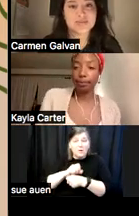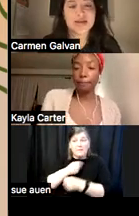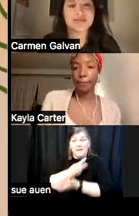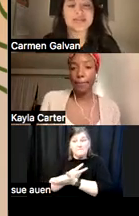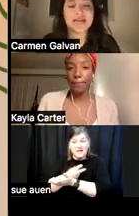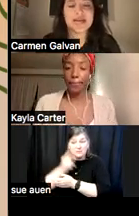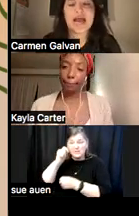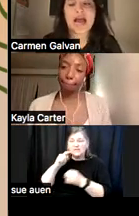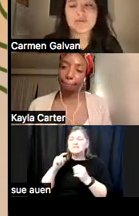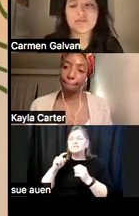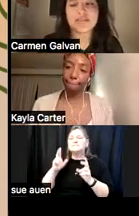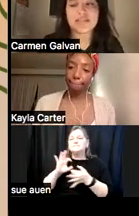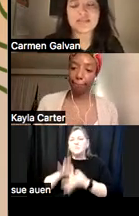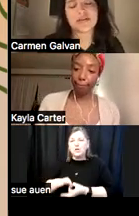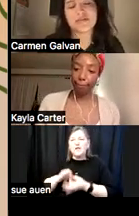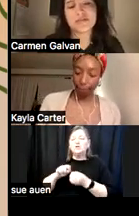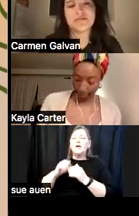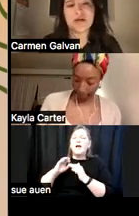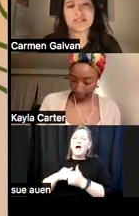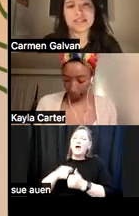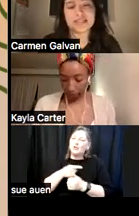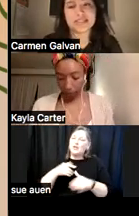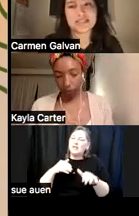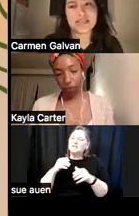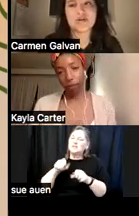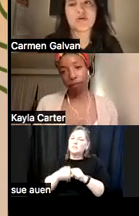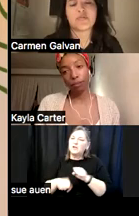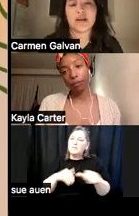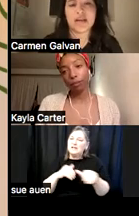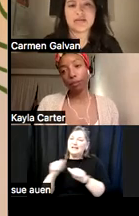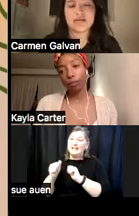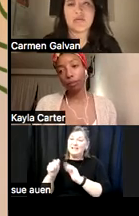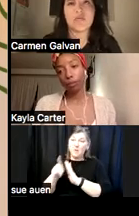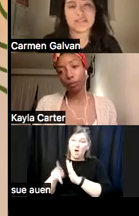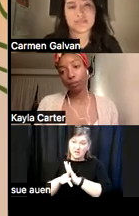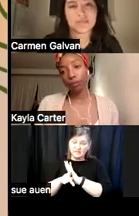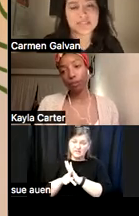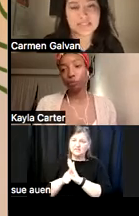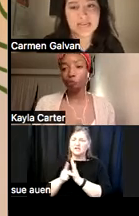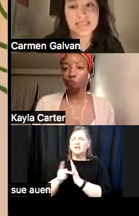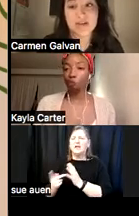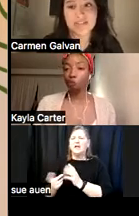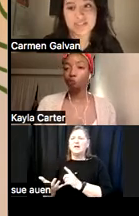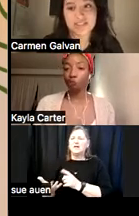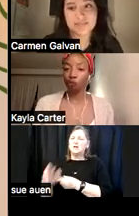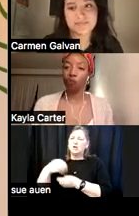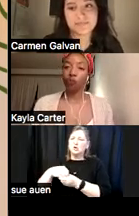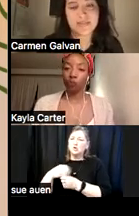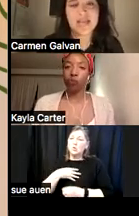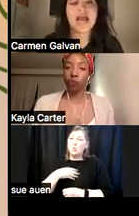thesis was around how do these bereavement leave policies incorporate white supremacist